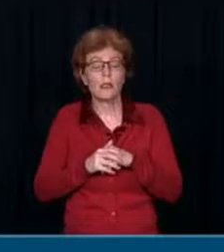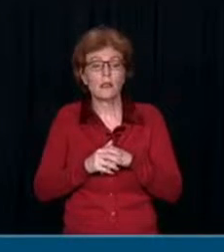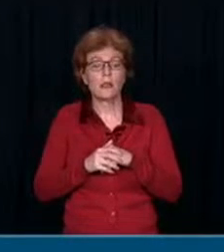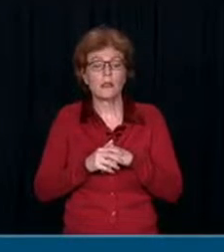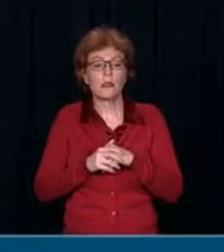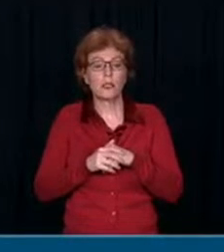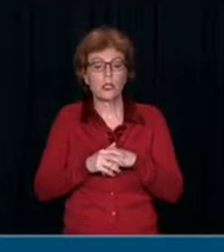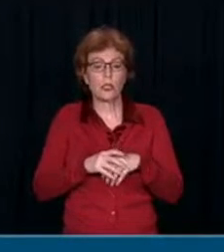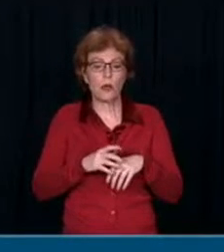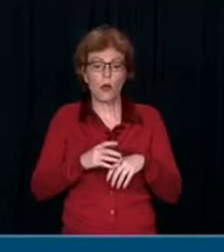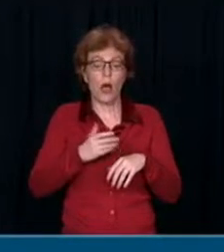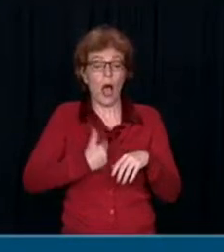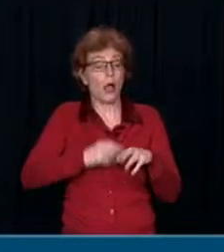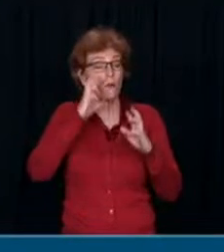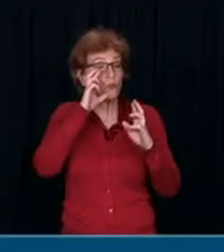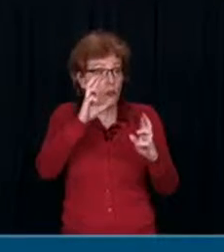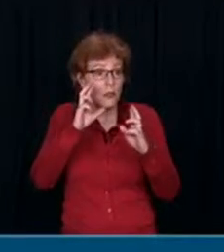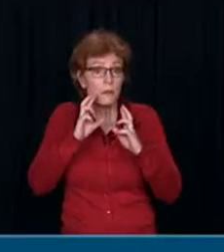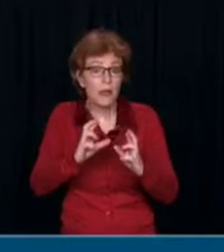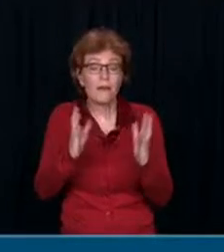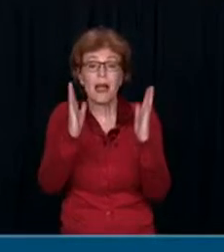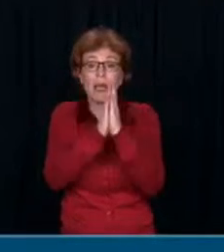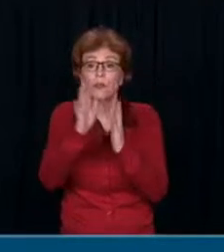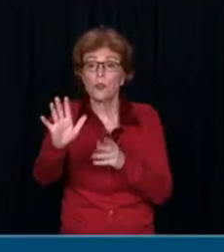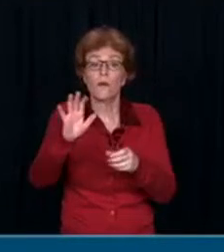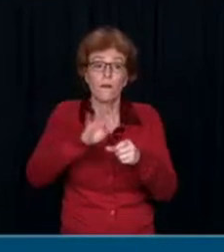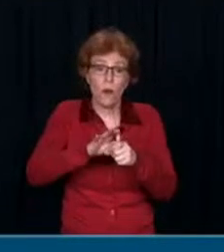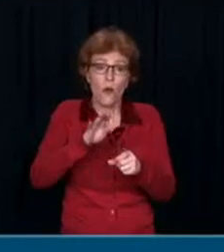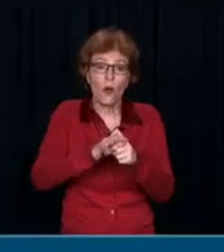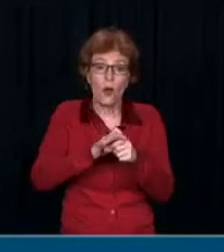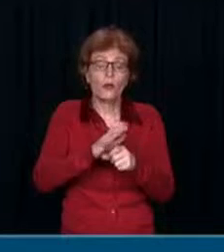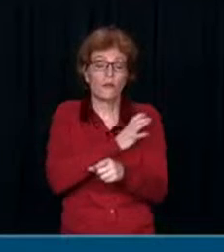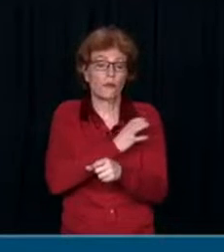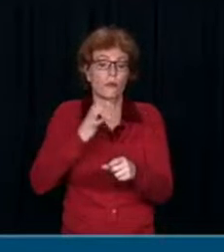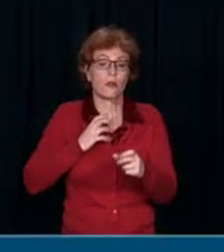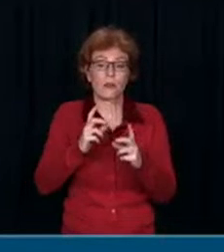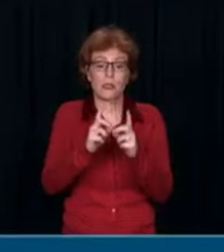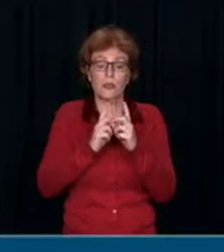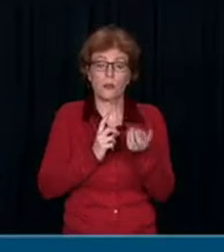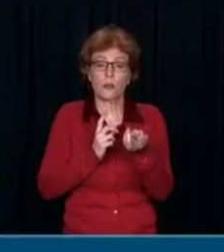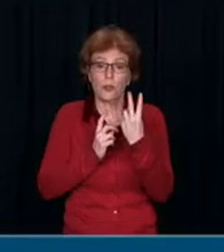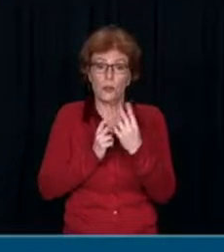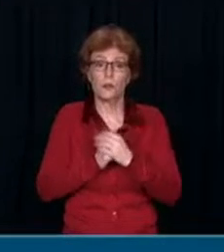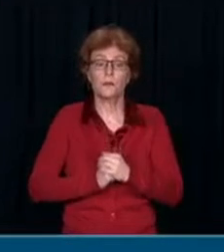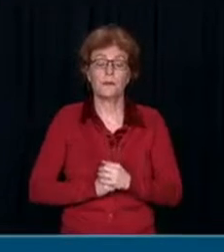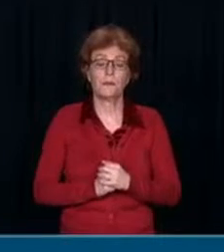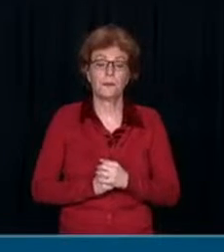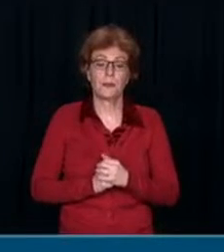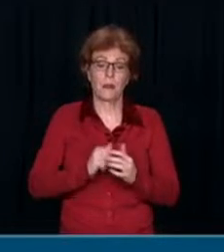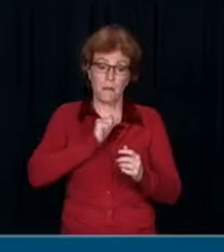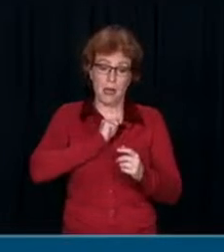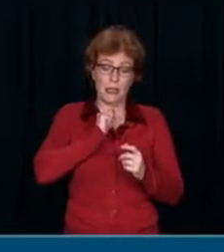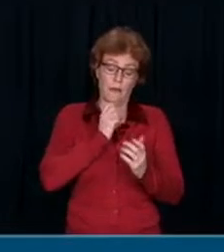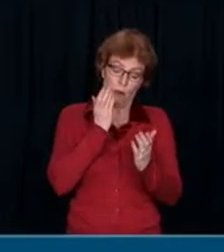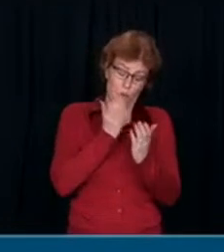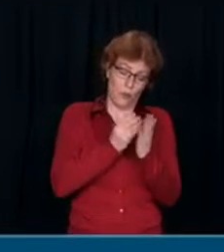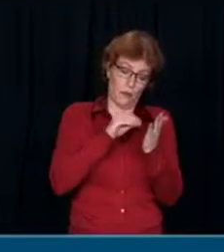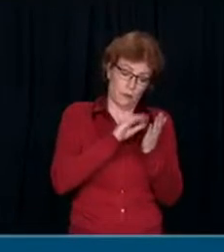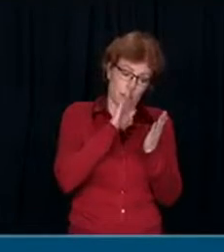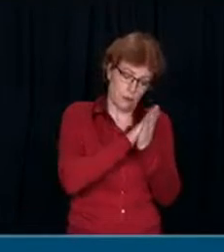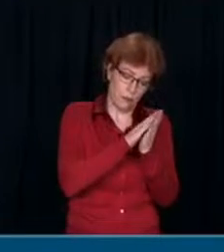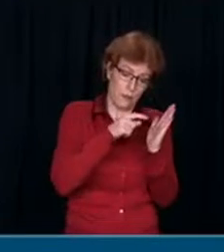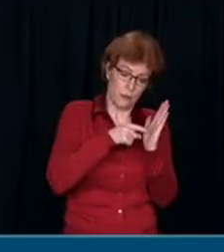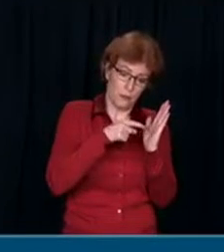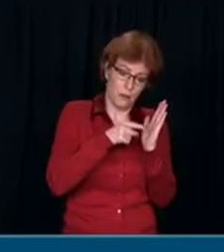I am respectfully asking for your vote in Congressional District 2. I have a proven record